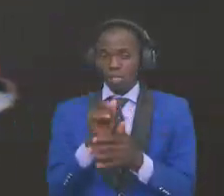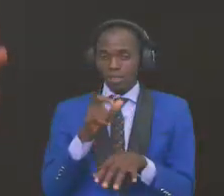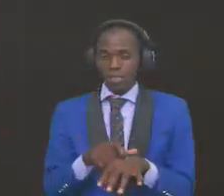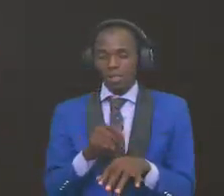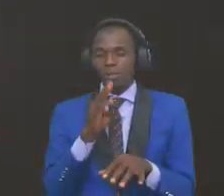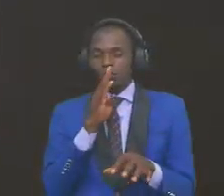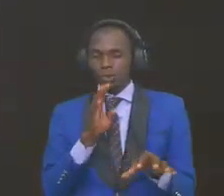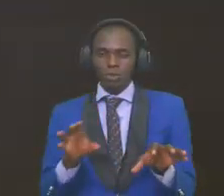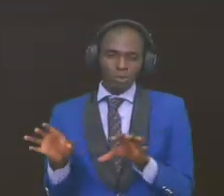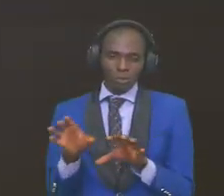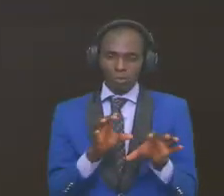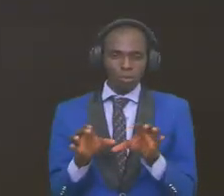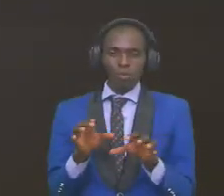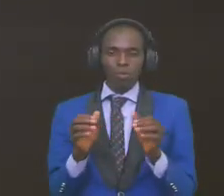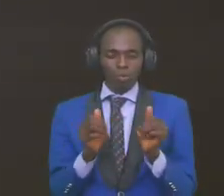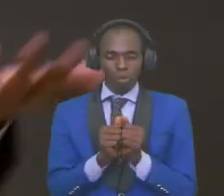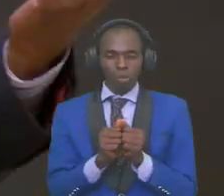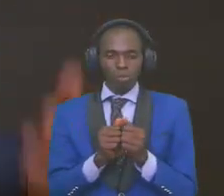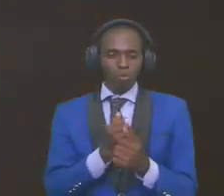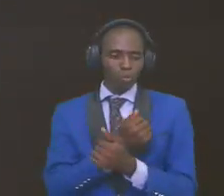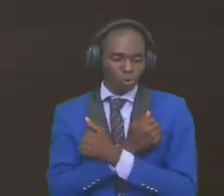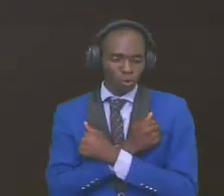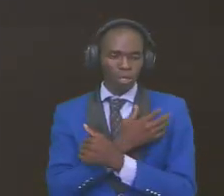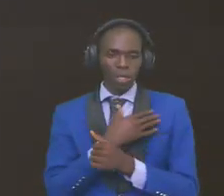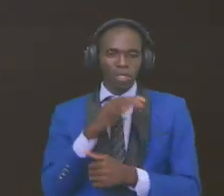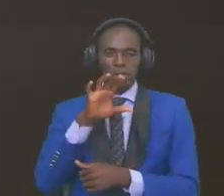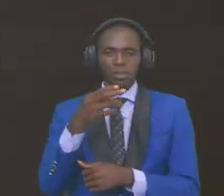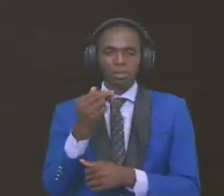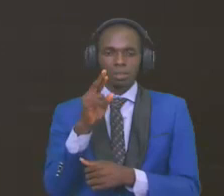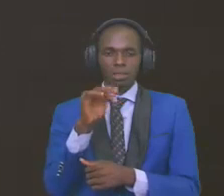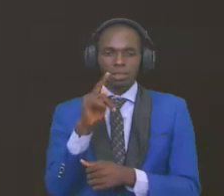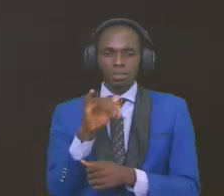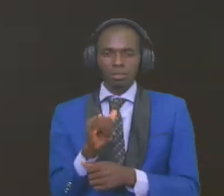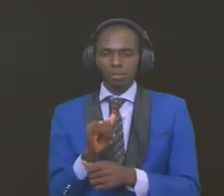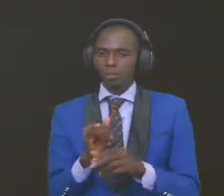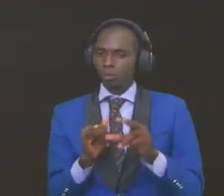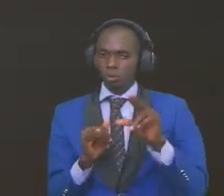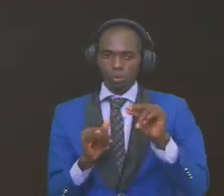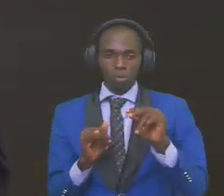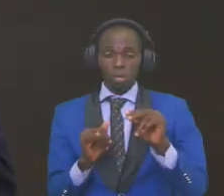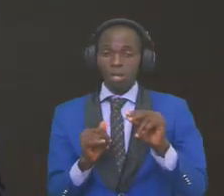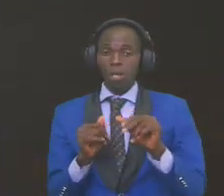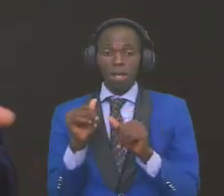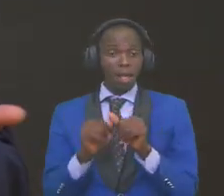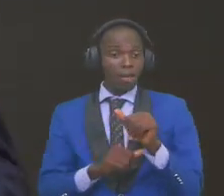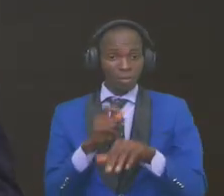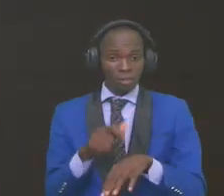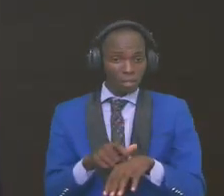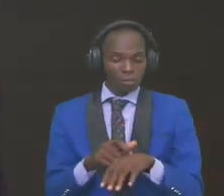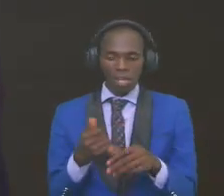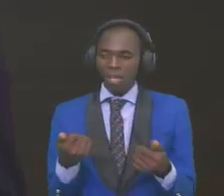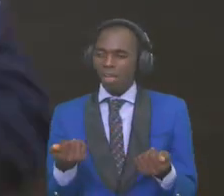with charity and love. No, every time, everywhere, however you